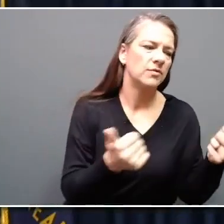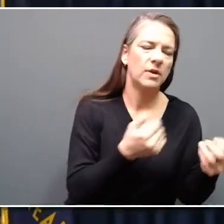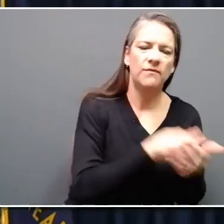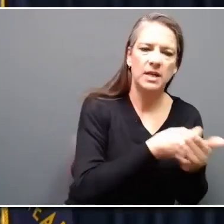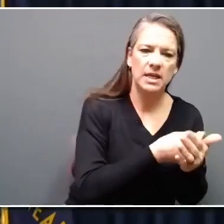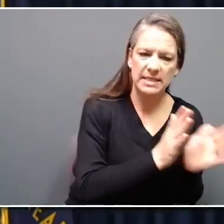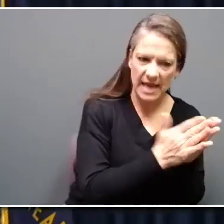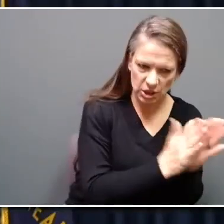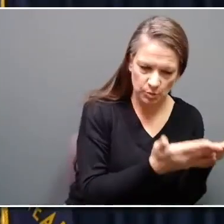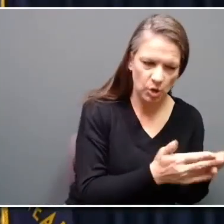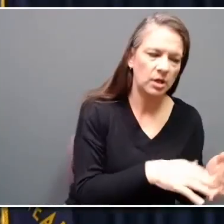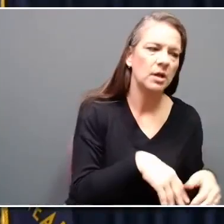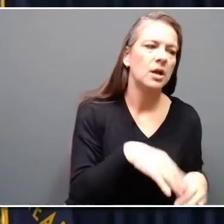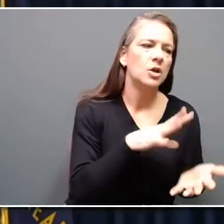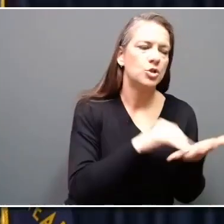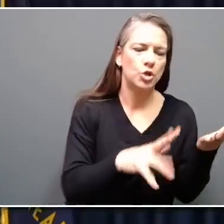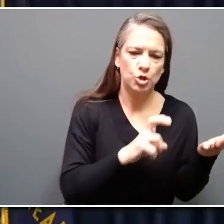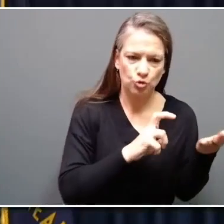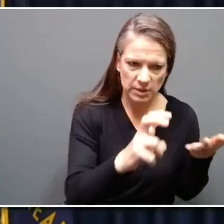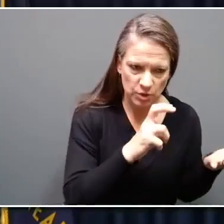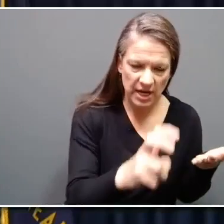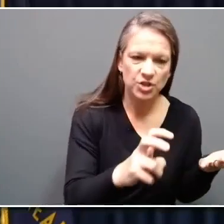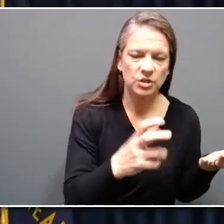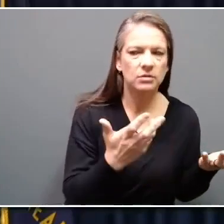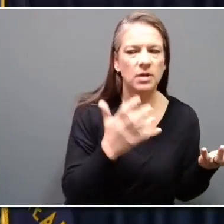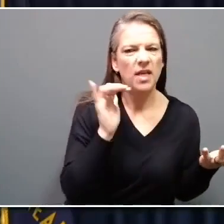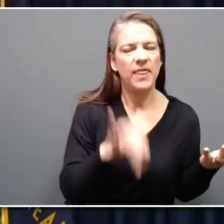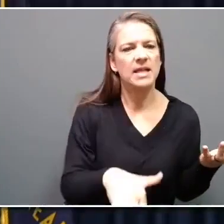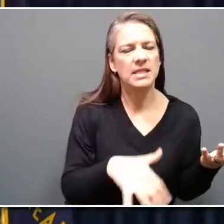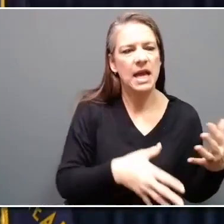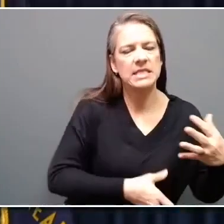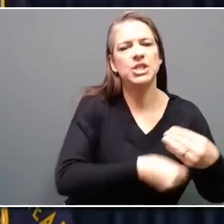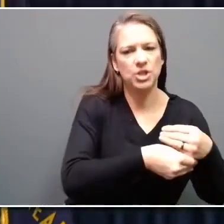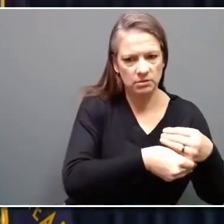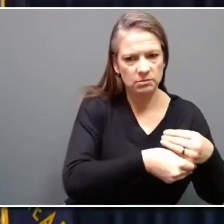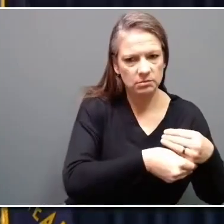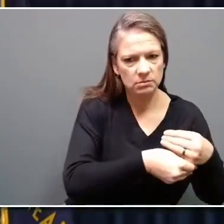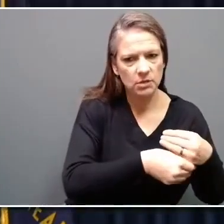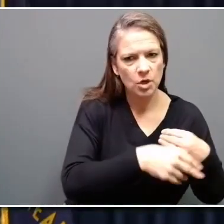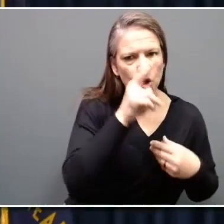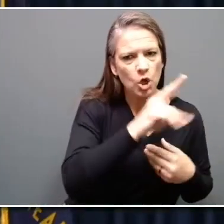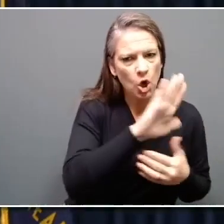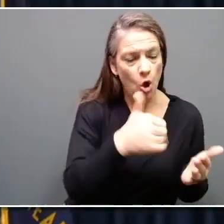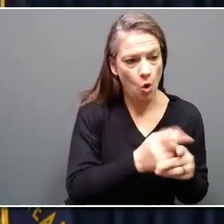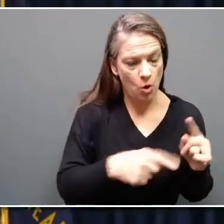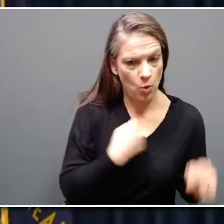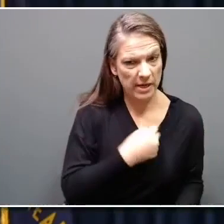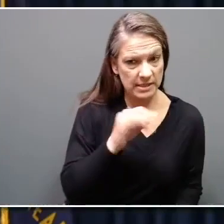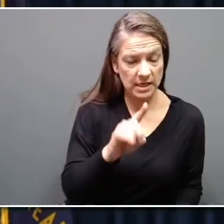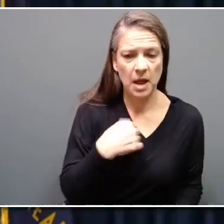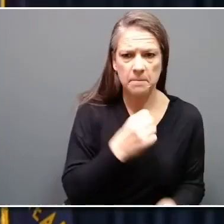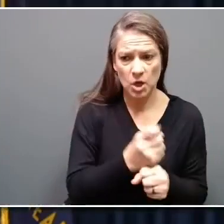funded student transportation, and the other piece. So it's really an addition. If you look at all of that we did. And I want to make sure I give you